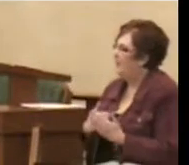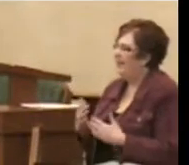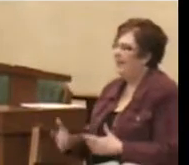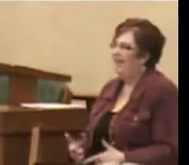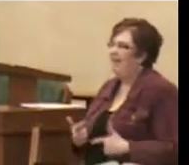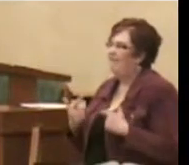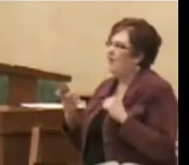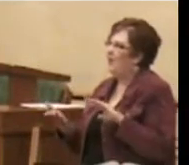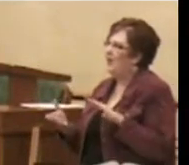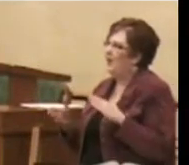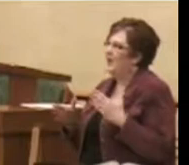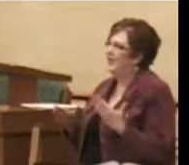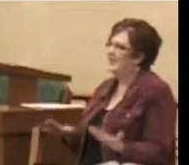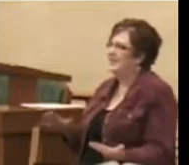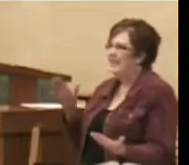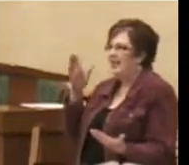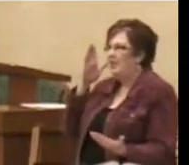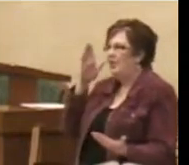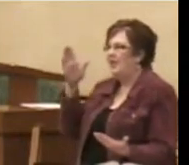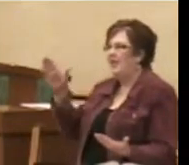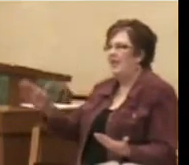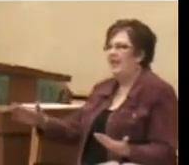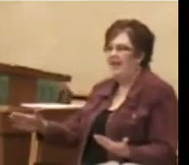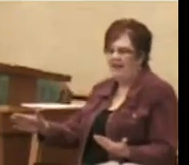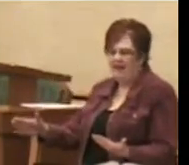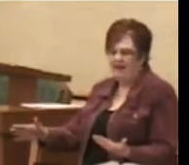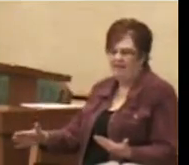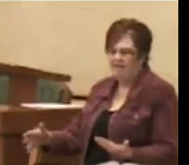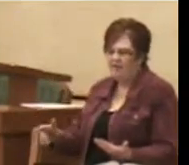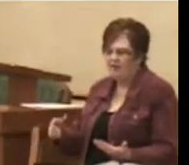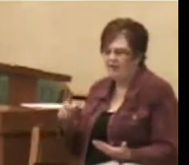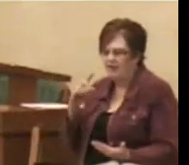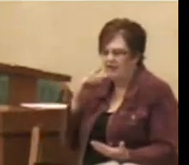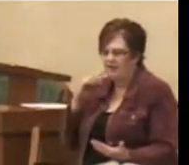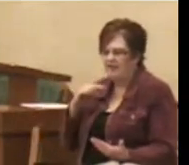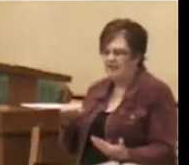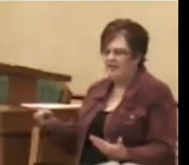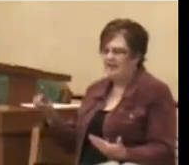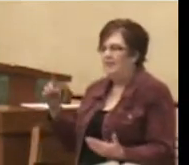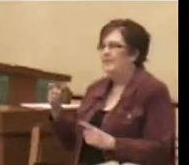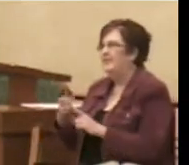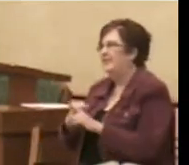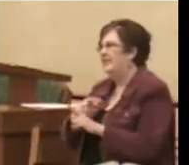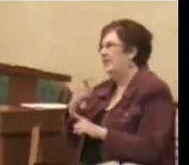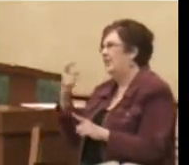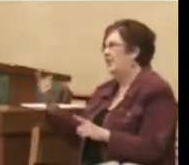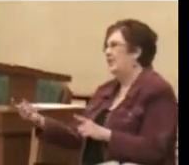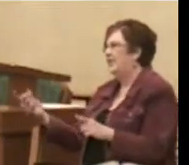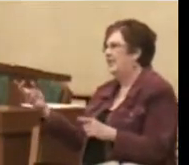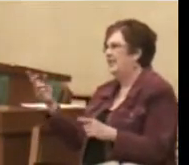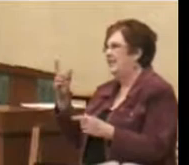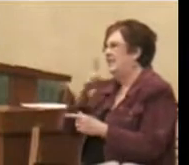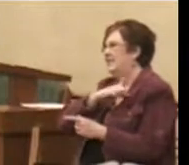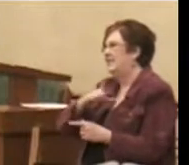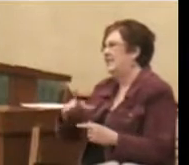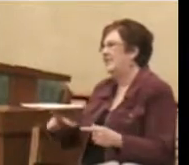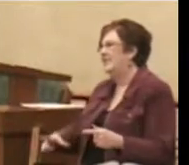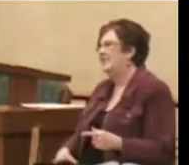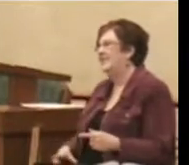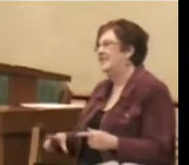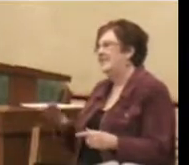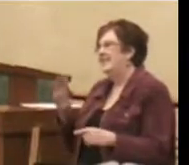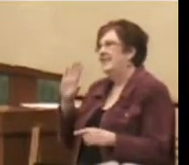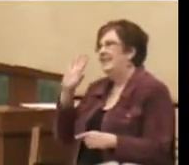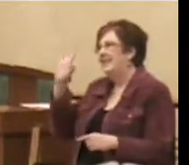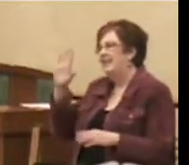Neither life nor death shall ever from the Lord his